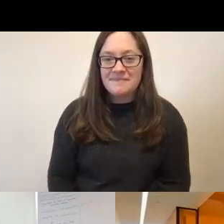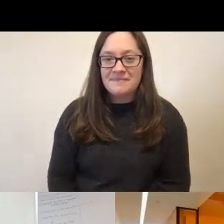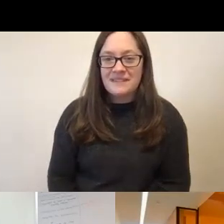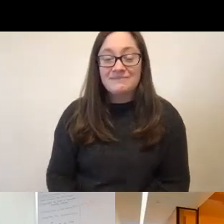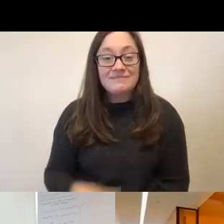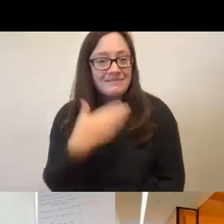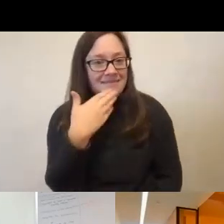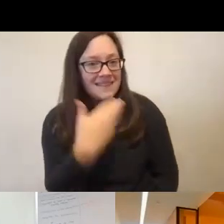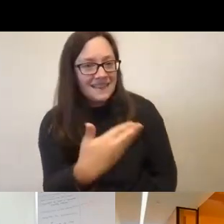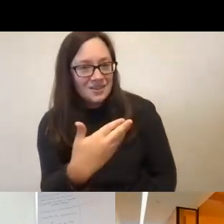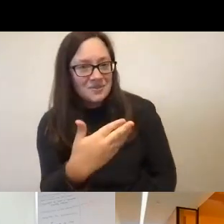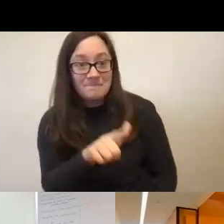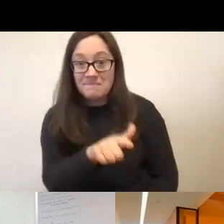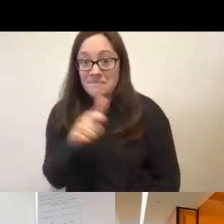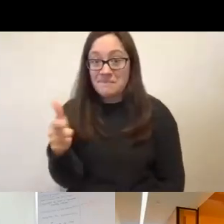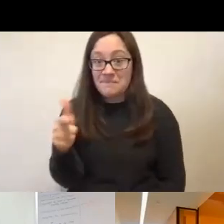Thank you.